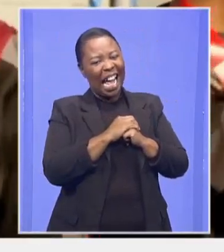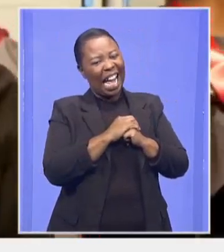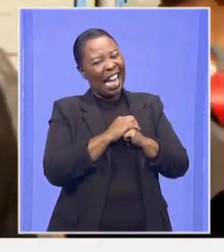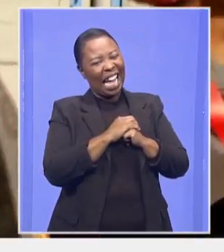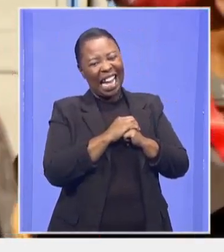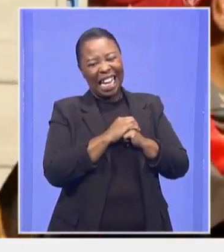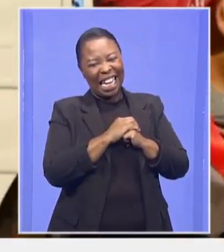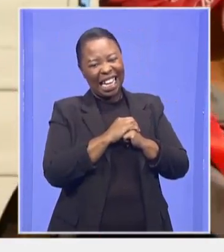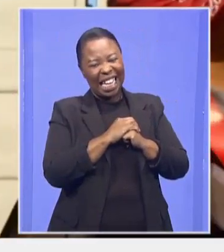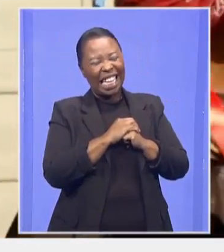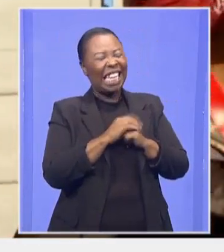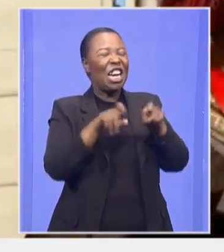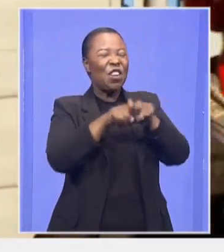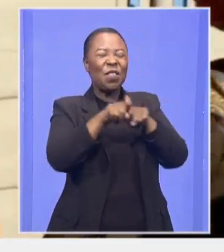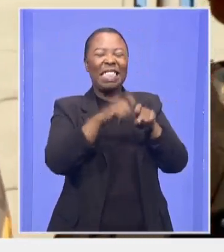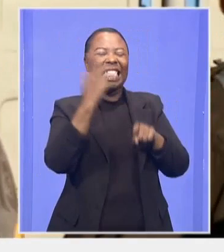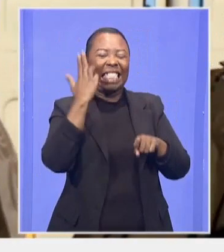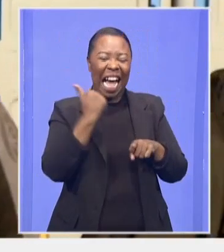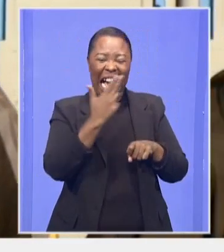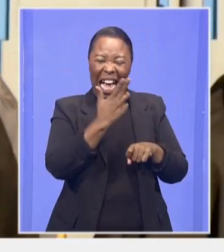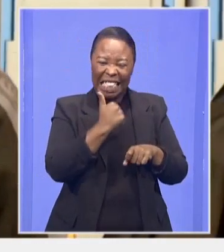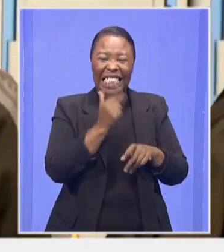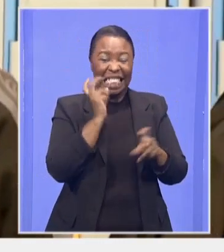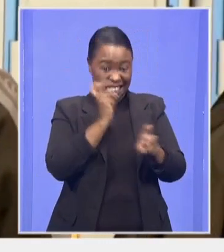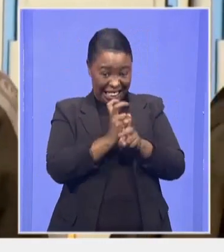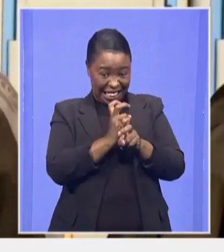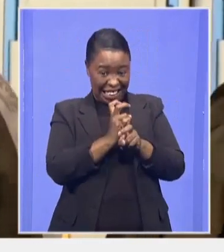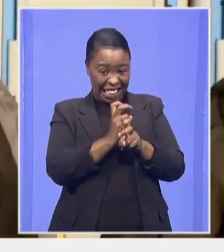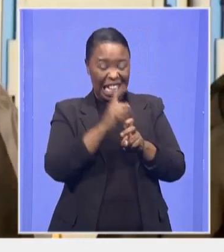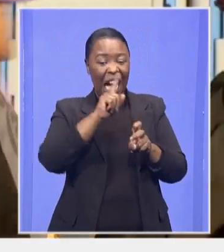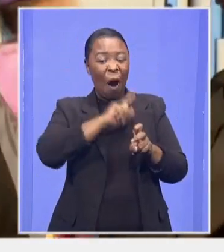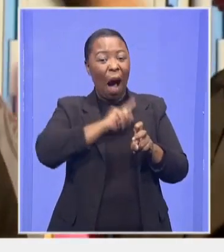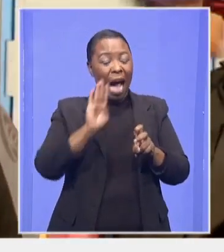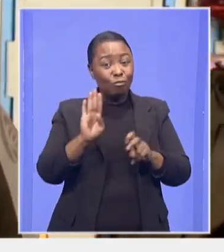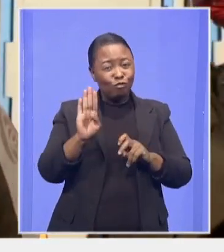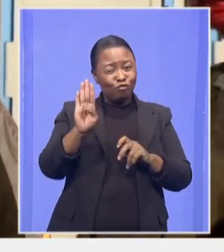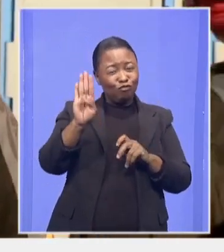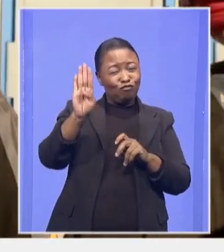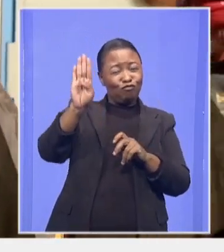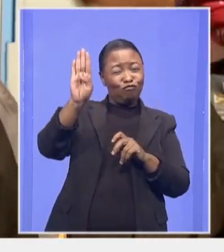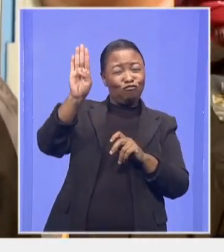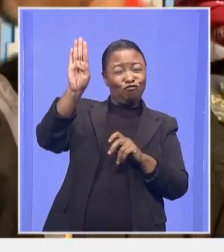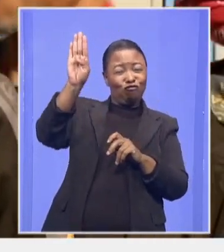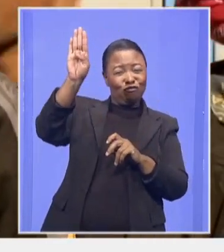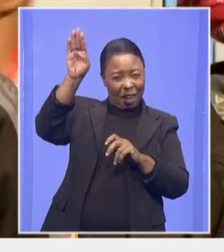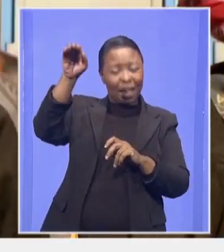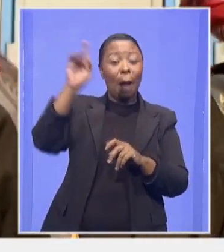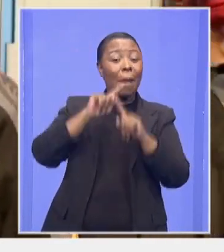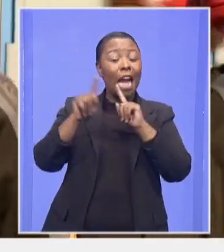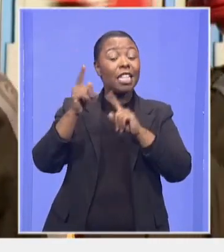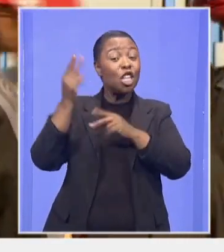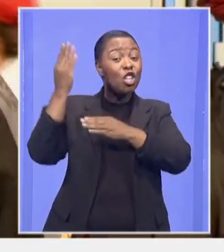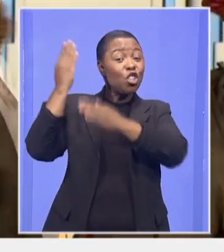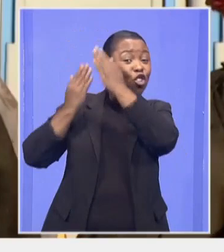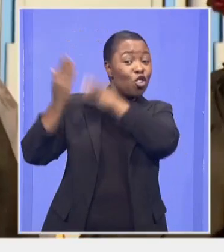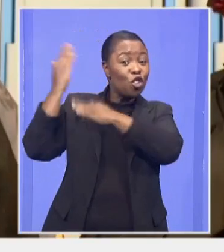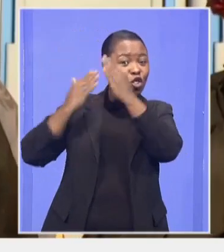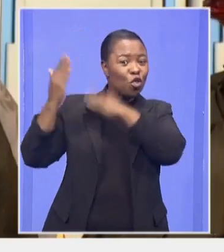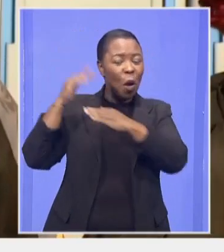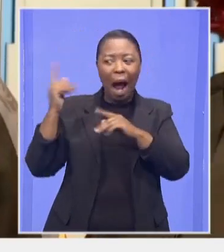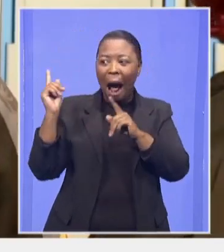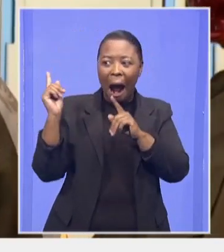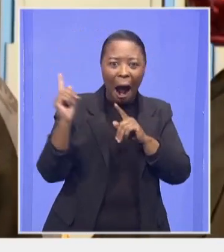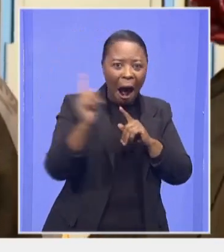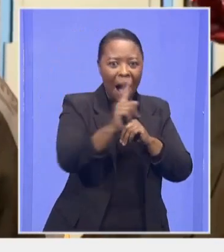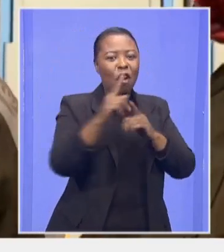Now the race was nice. It's tough. There's a lot of uphills, but a lot of historic places to pass on route. It was a very nice